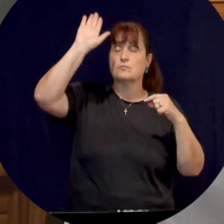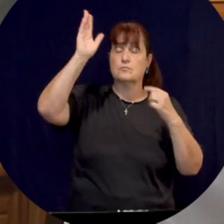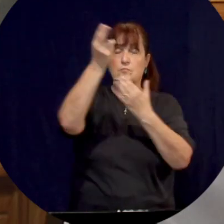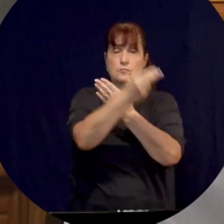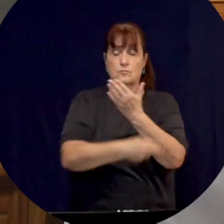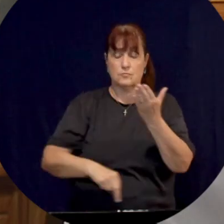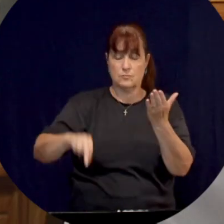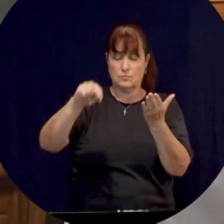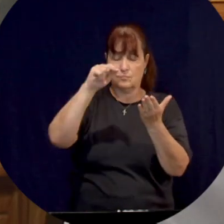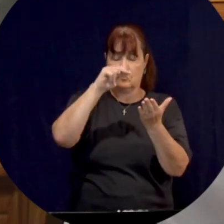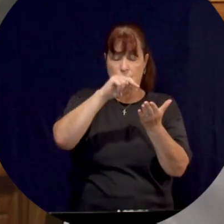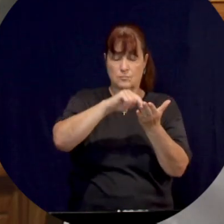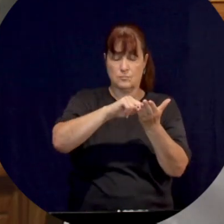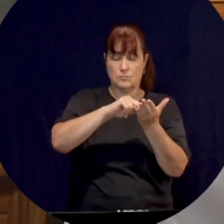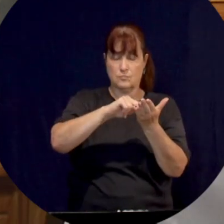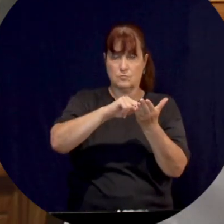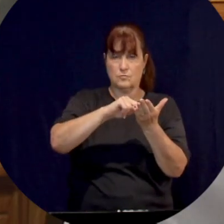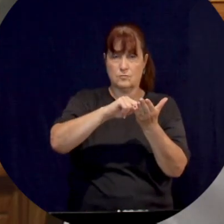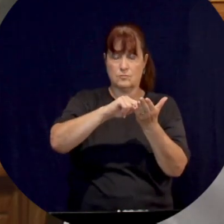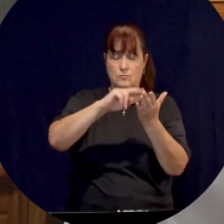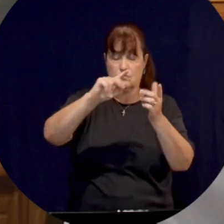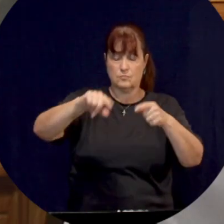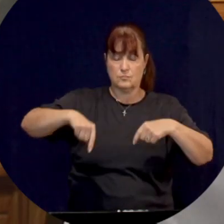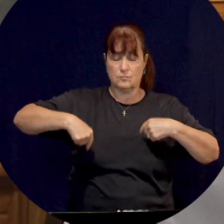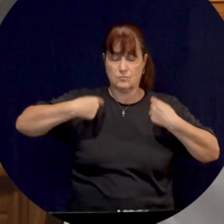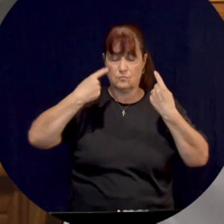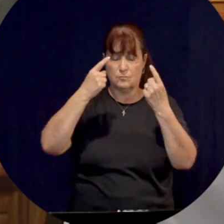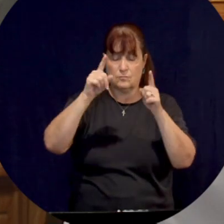Lord, and profess your